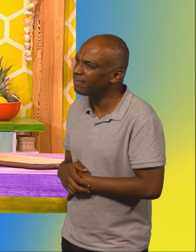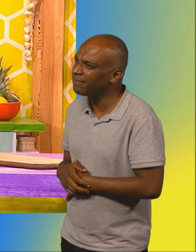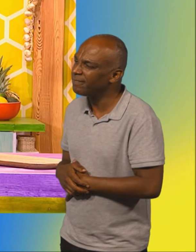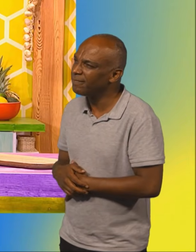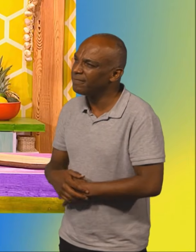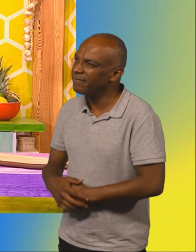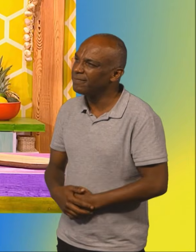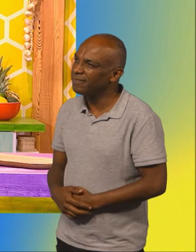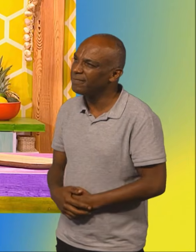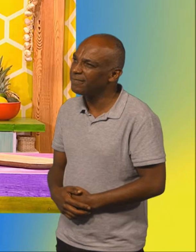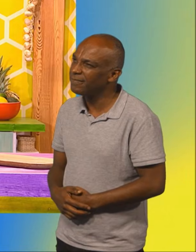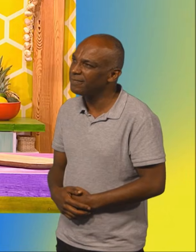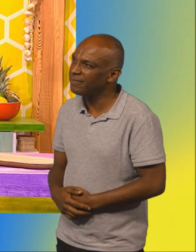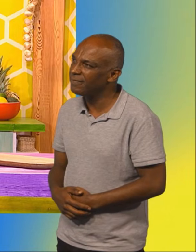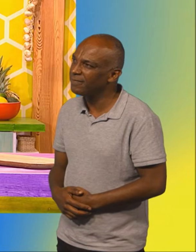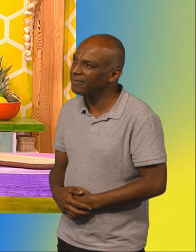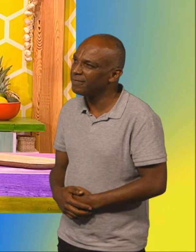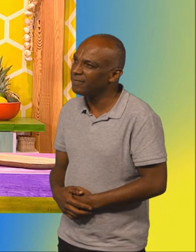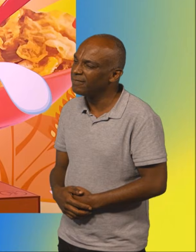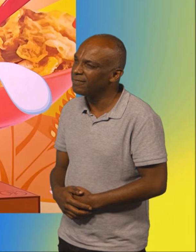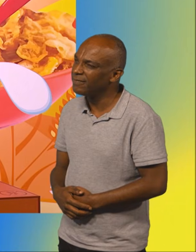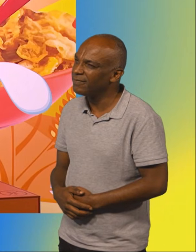Oh.